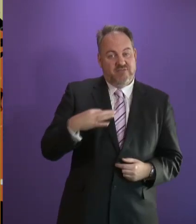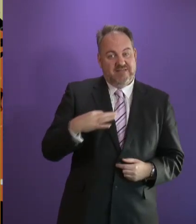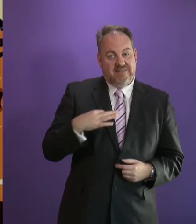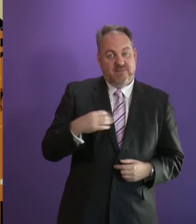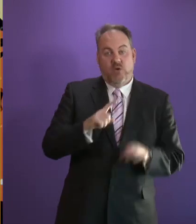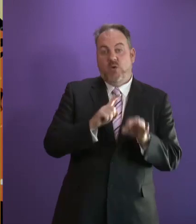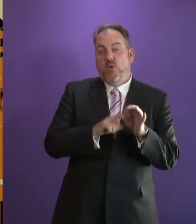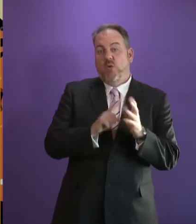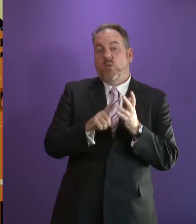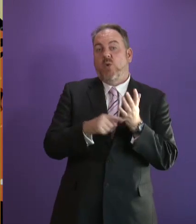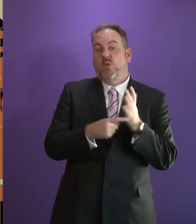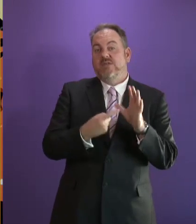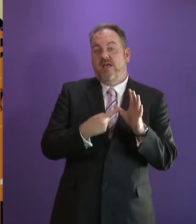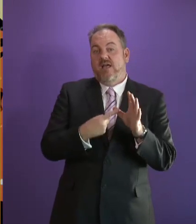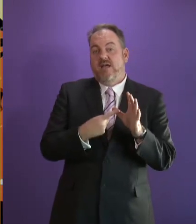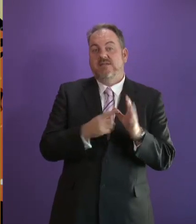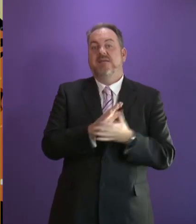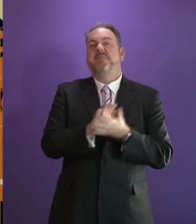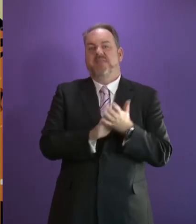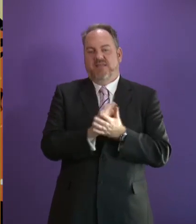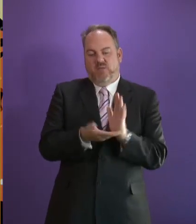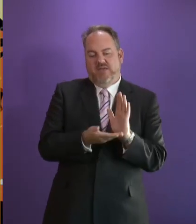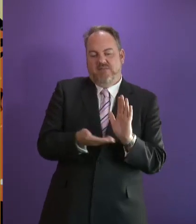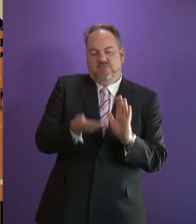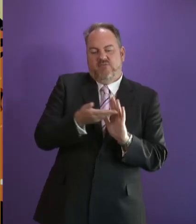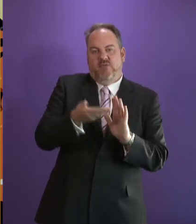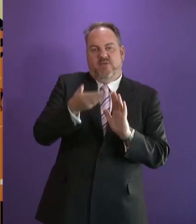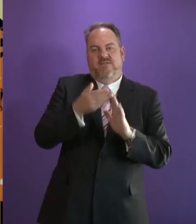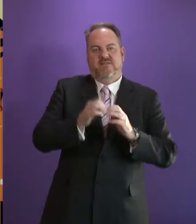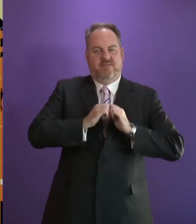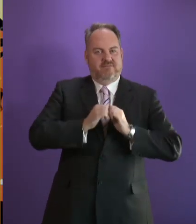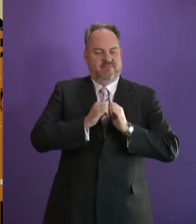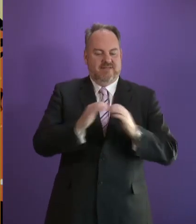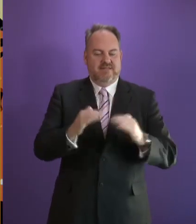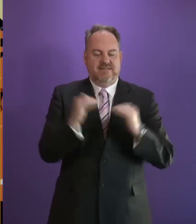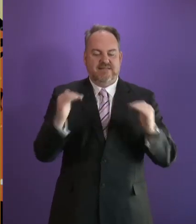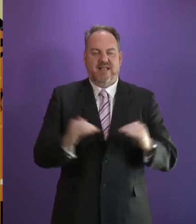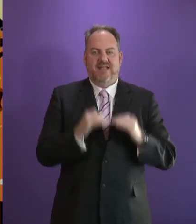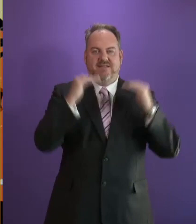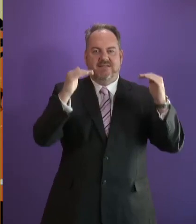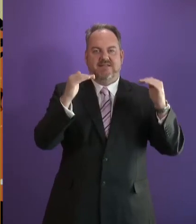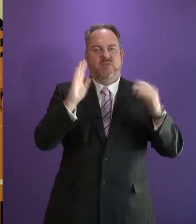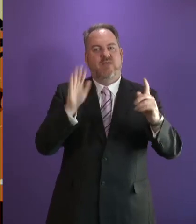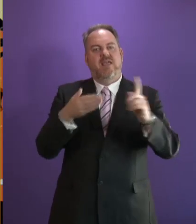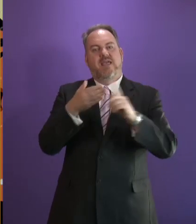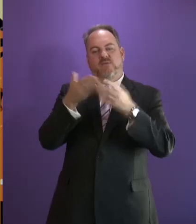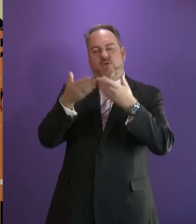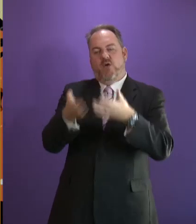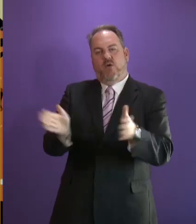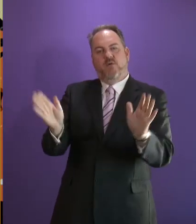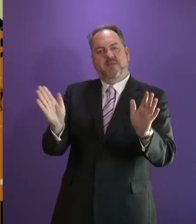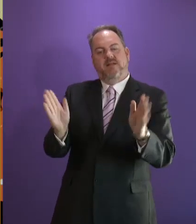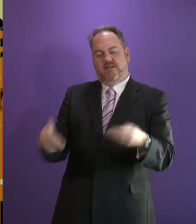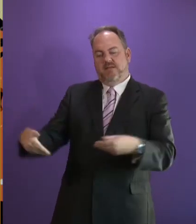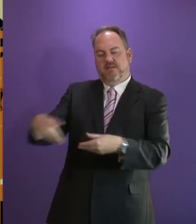not prevent merit, they promote merit. And meritocracy is what we are trying to create, an open, participative